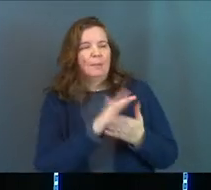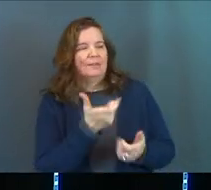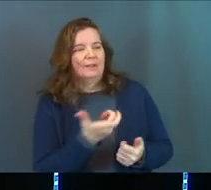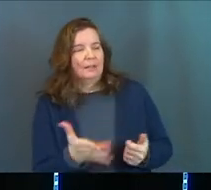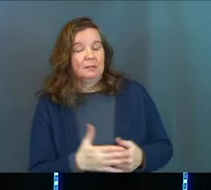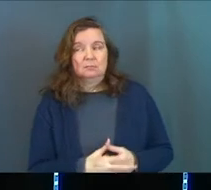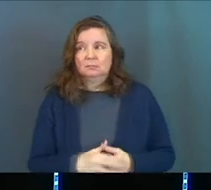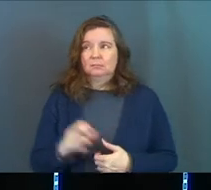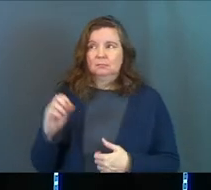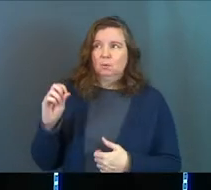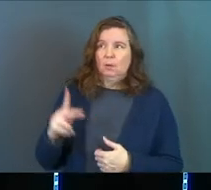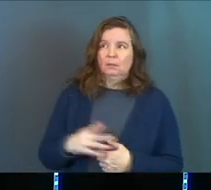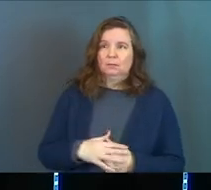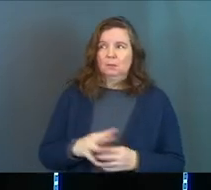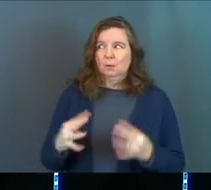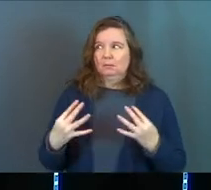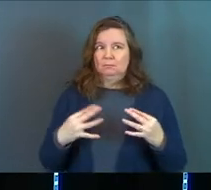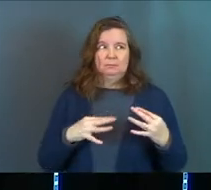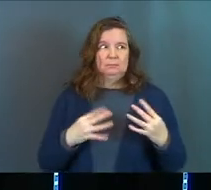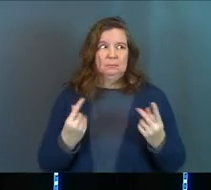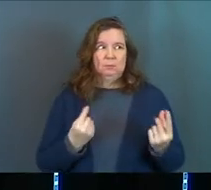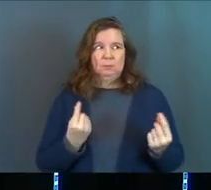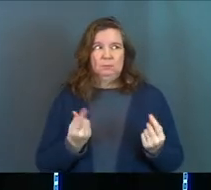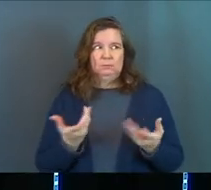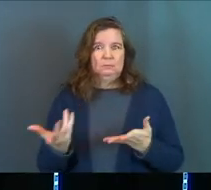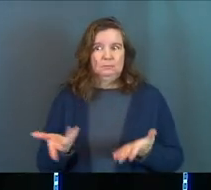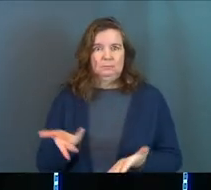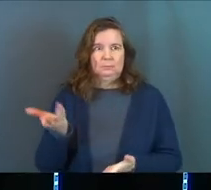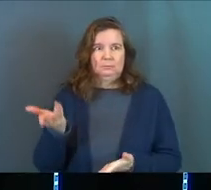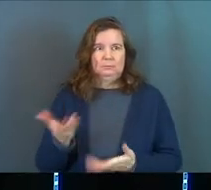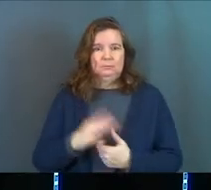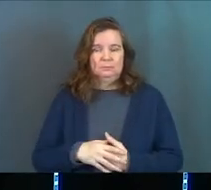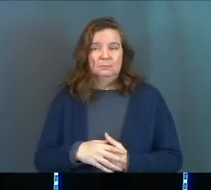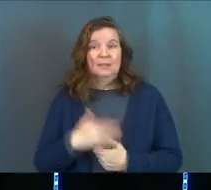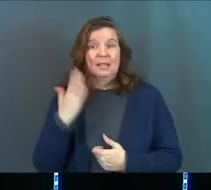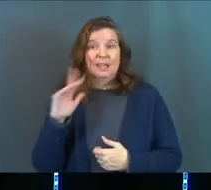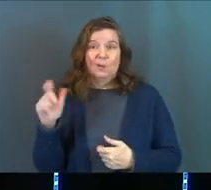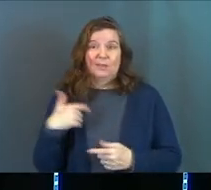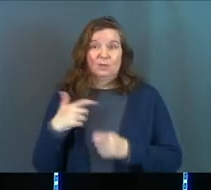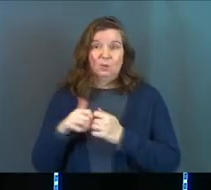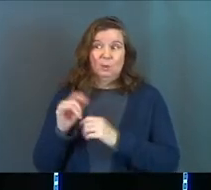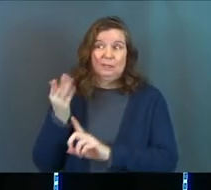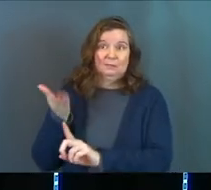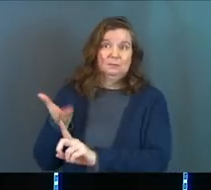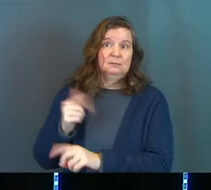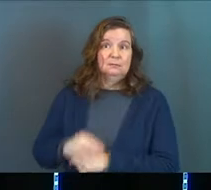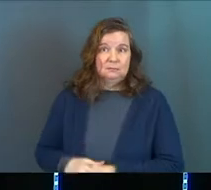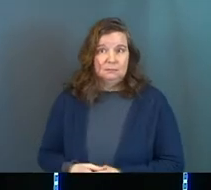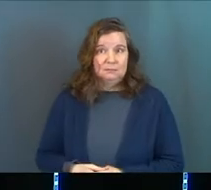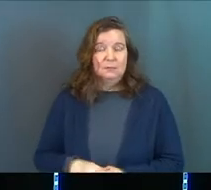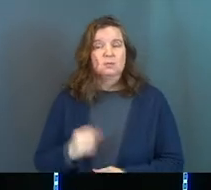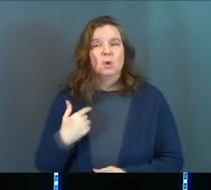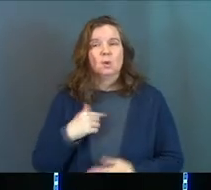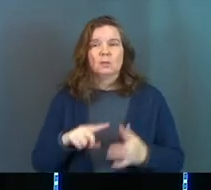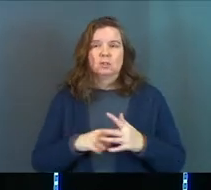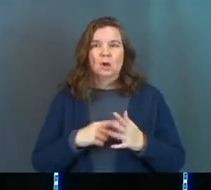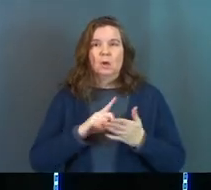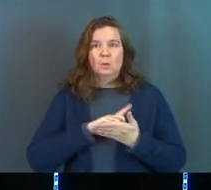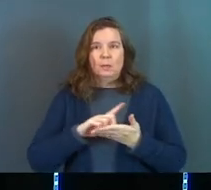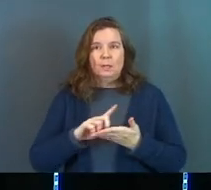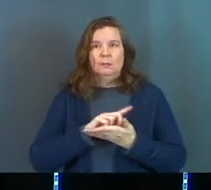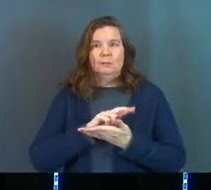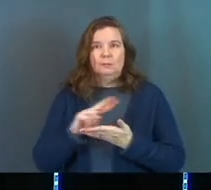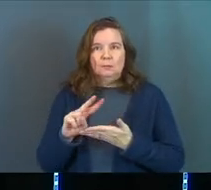Okay. So we're all looking at each other like, what are we even going to do? God's going to have to do it. And so we start going